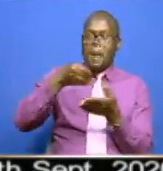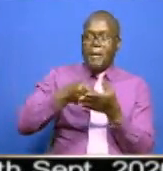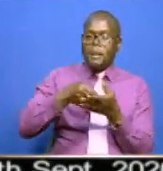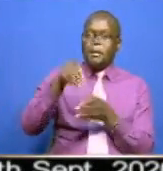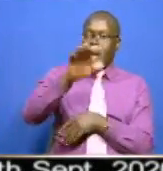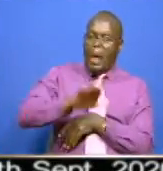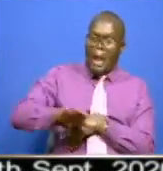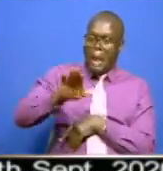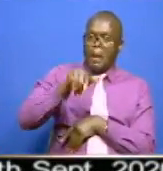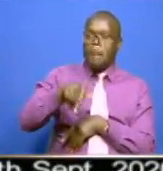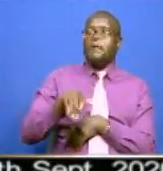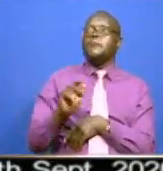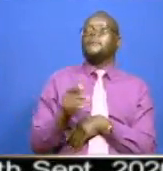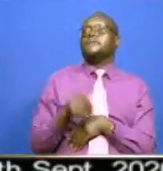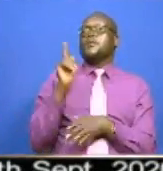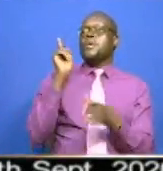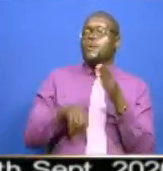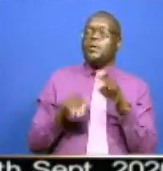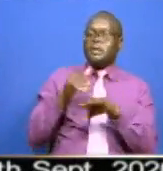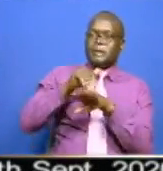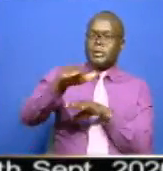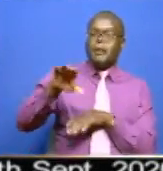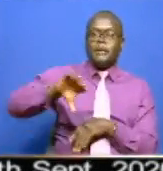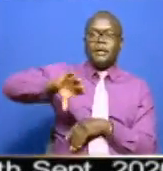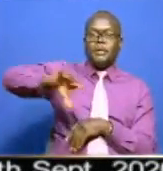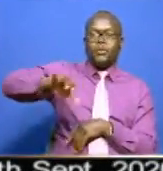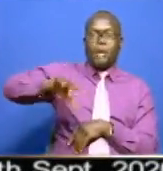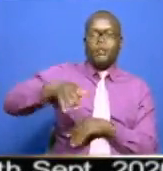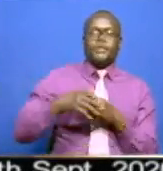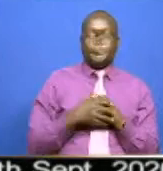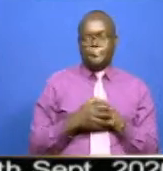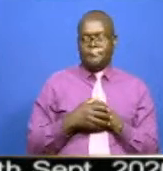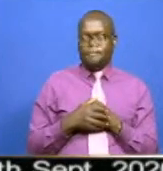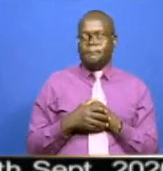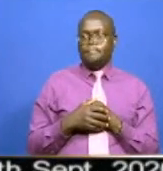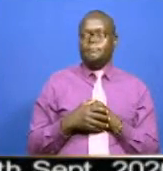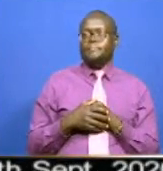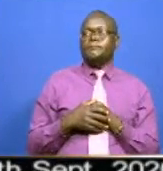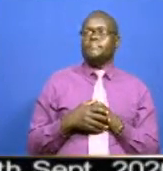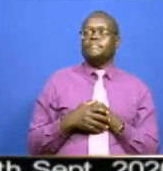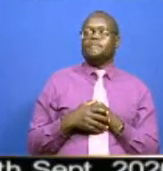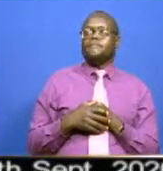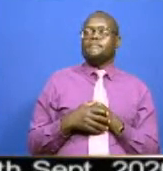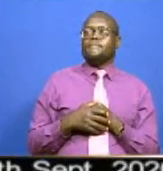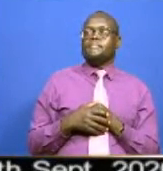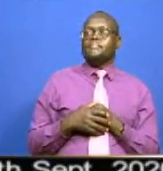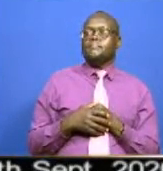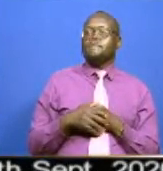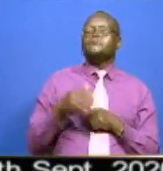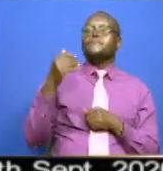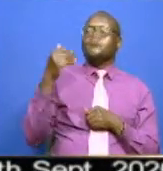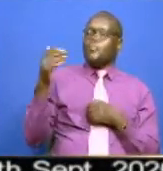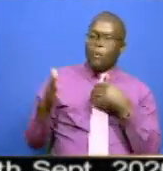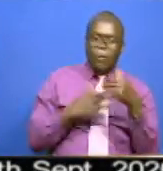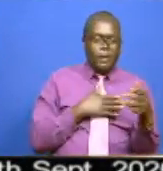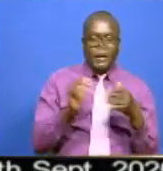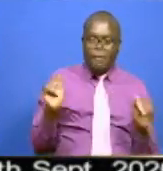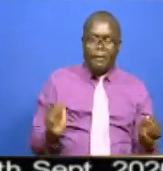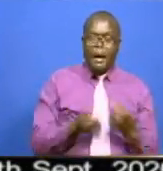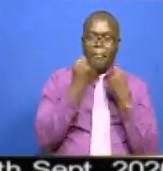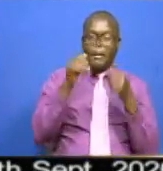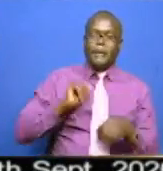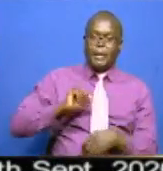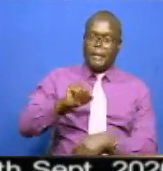country is what goes to the counties. You will think the dramas and the issues that were